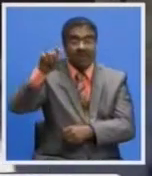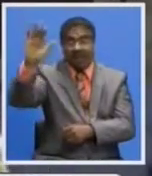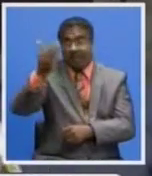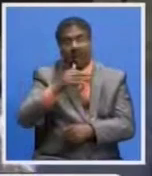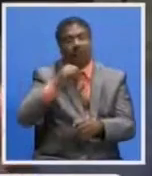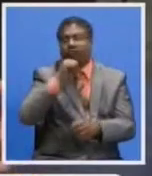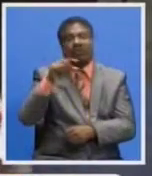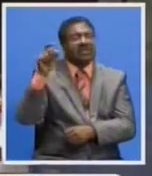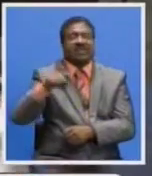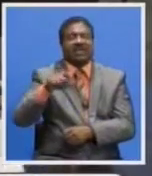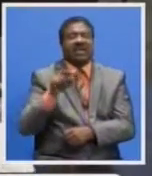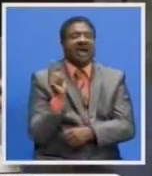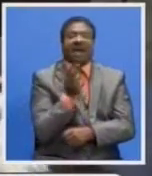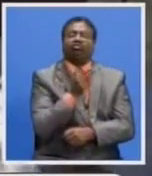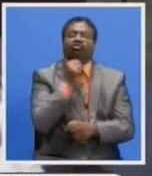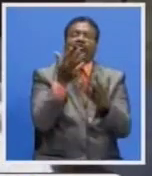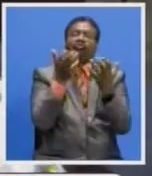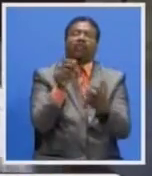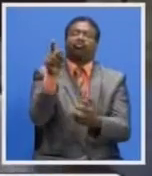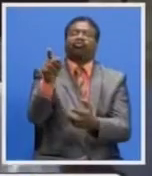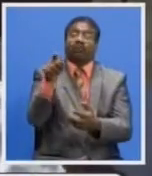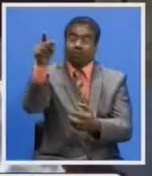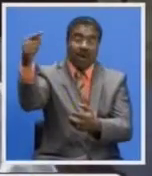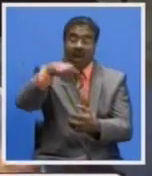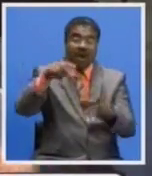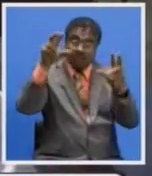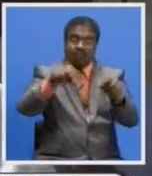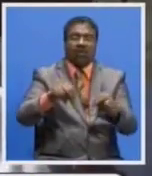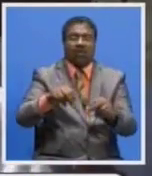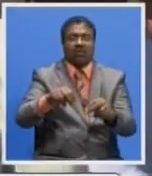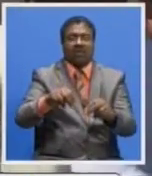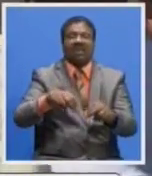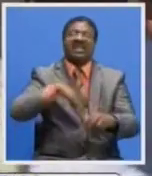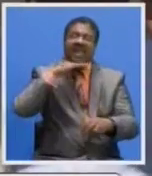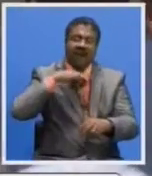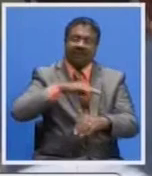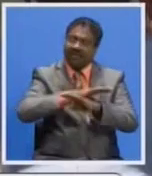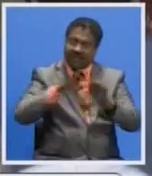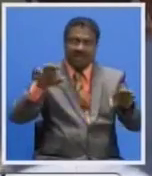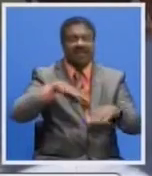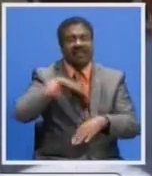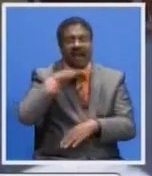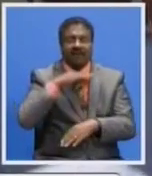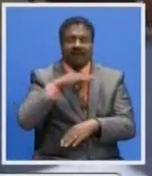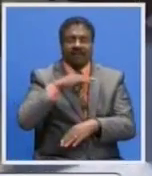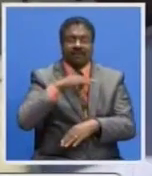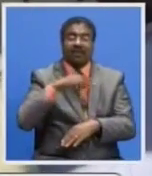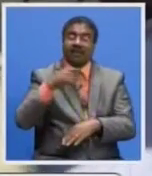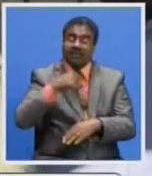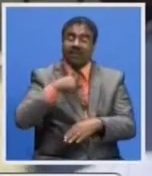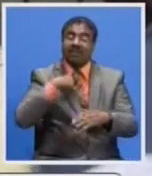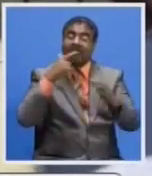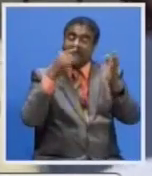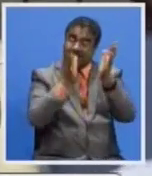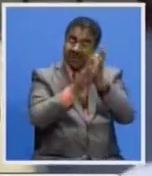you, we've already divorced. No coming back, we've divorced. So enough is enough. I appeal to His Excellency Edgar